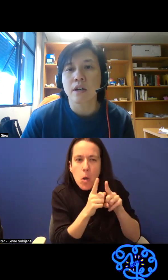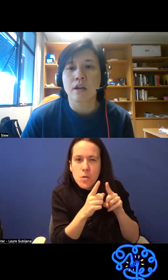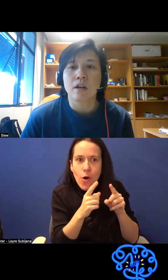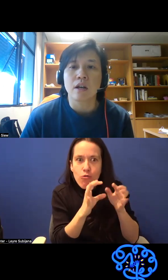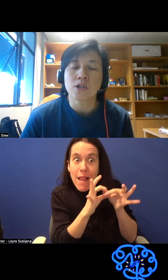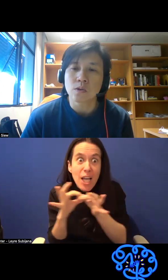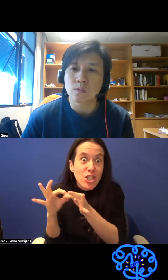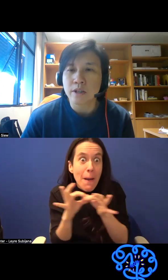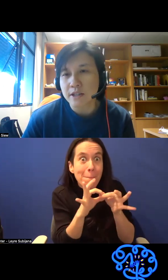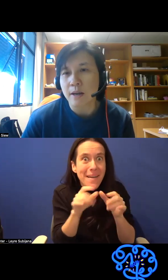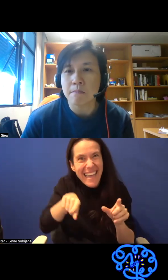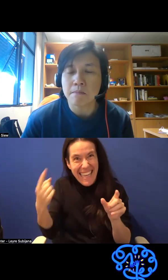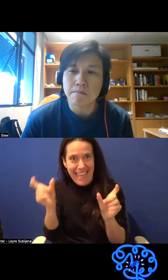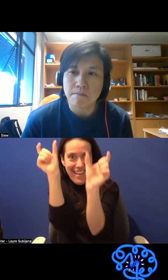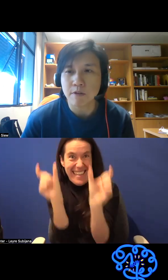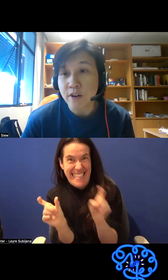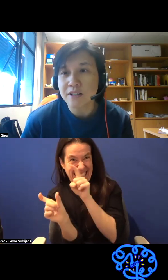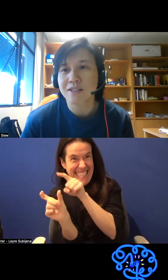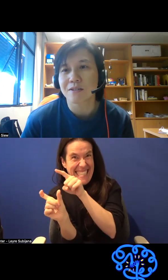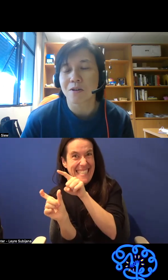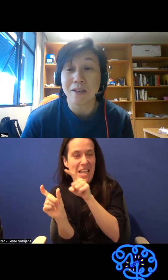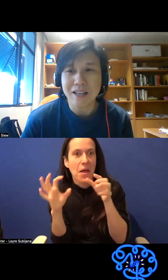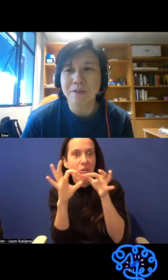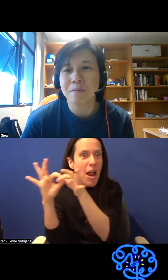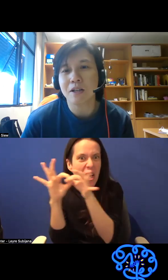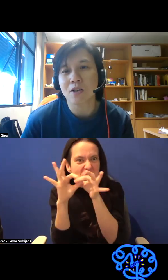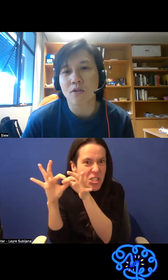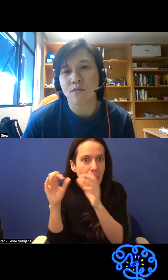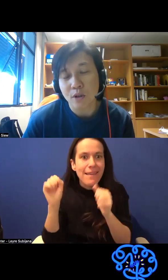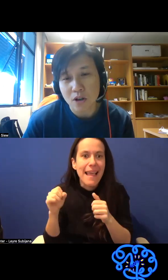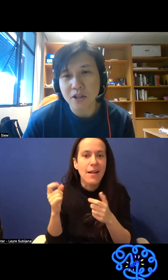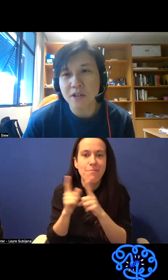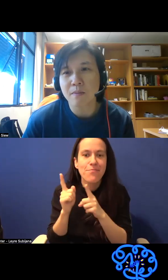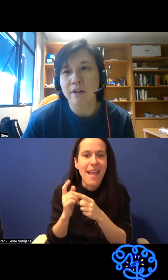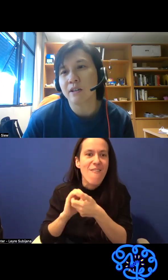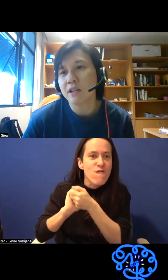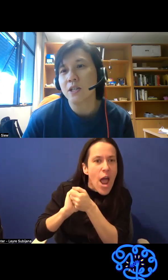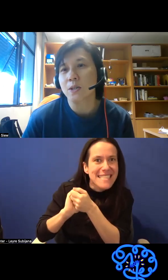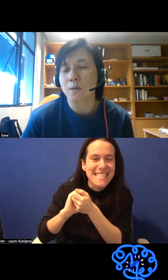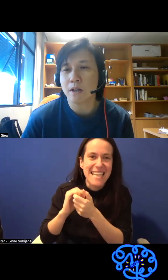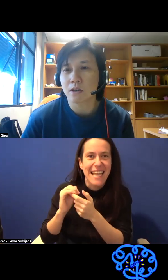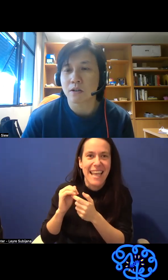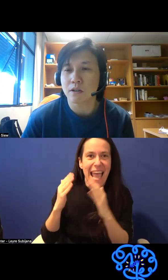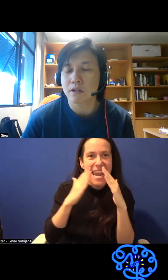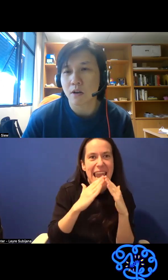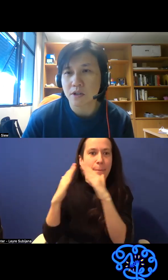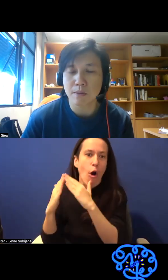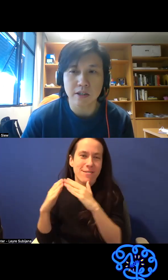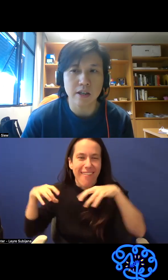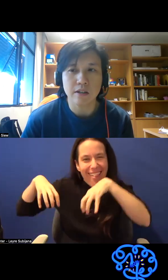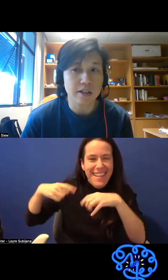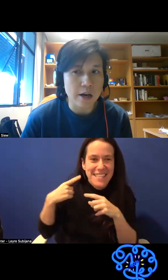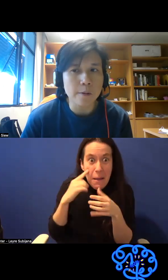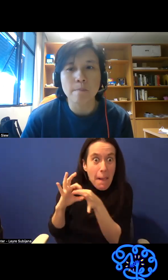words. And so words can be friends or be neighbors based on phonological similarity, so based on how